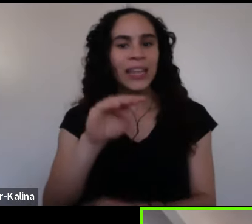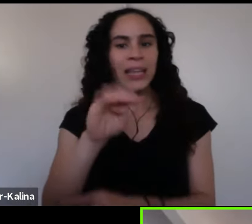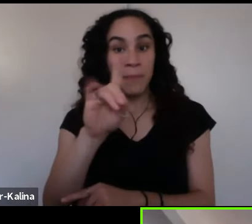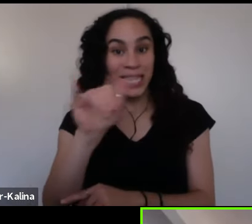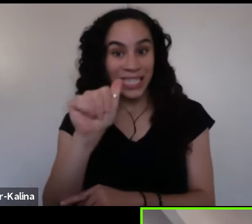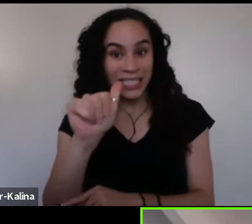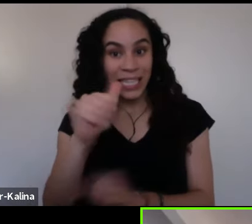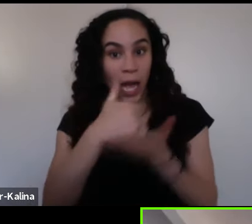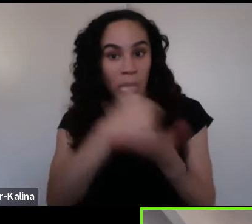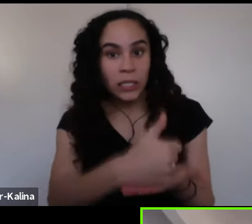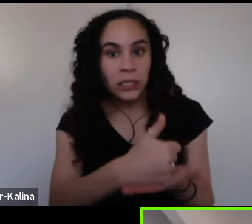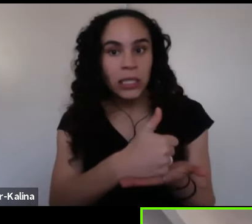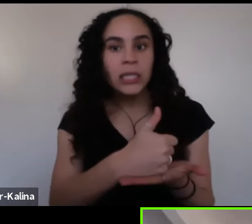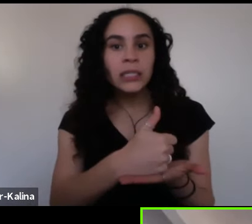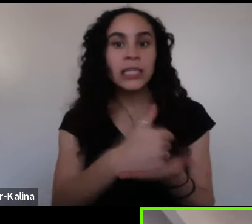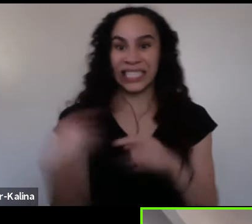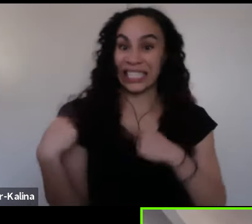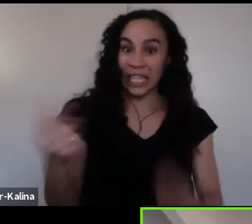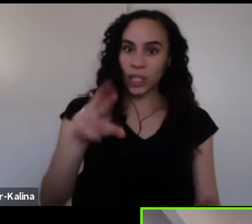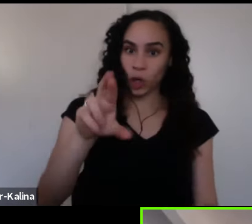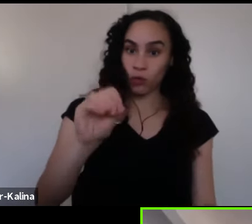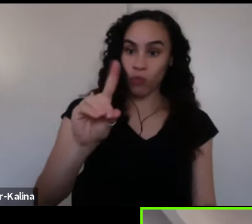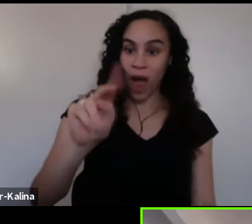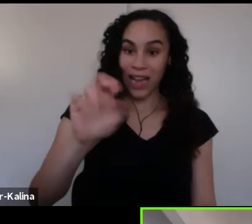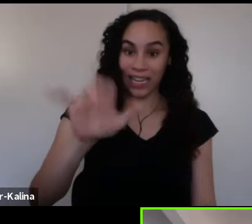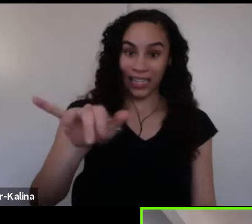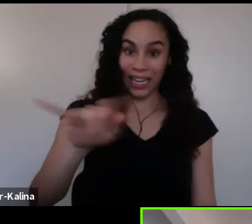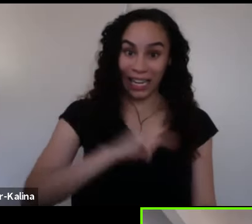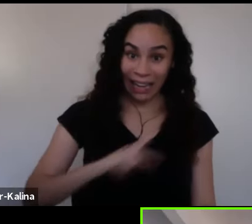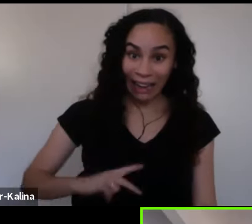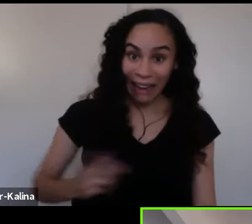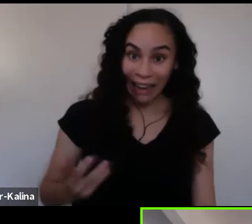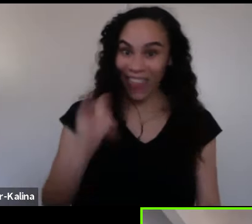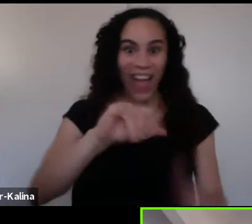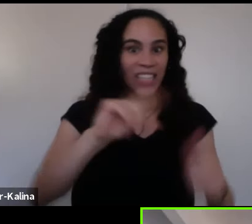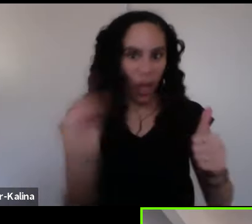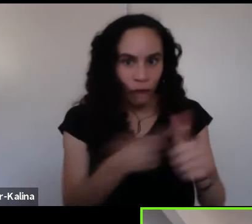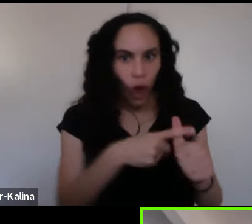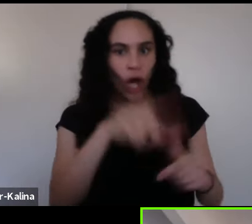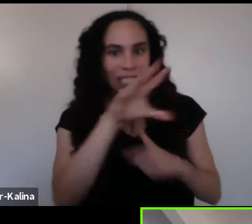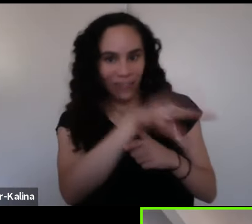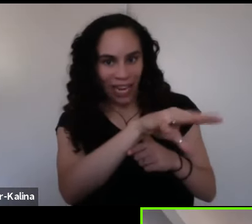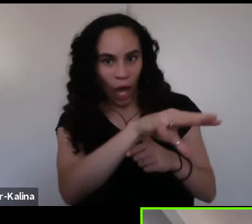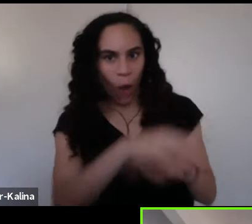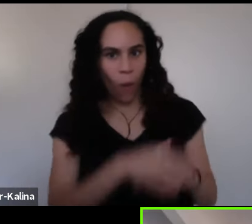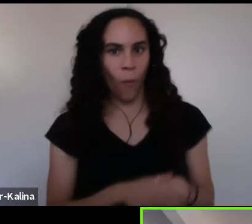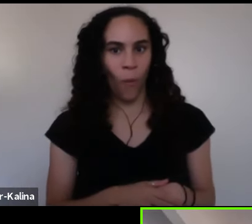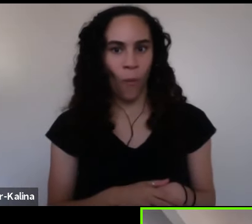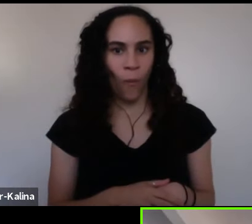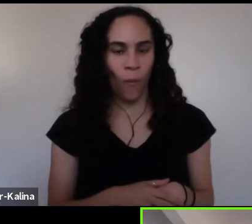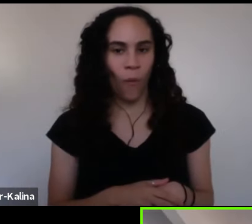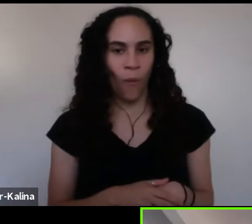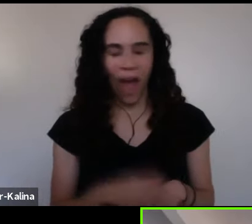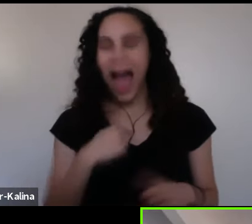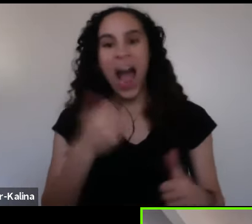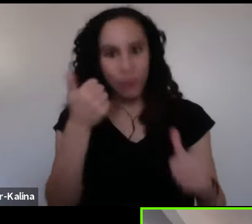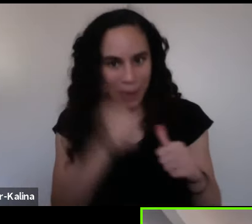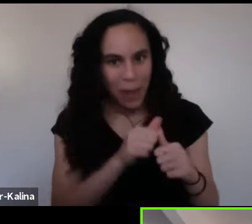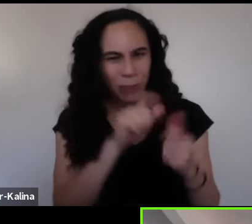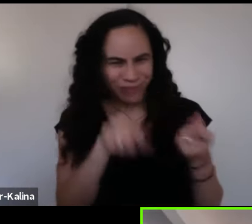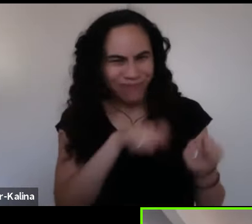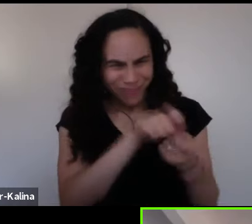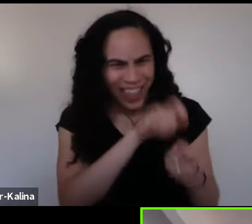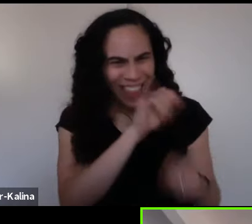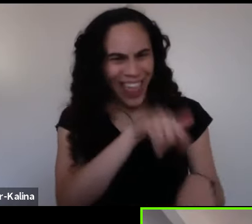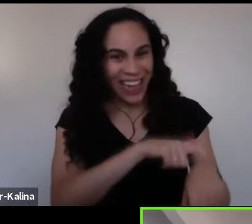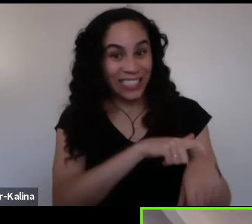since Rodney King, you know, that's the first video. That was the first video. And I remember that time clearly. I